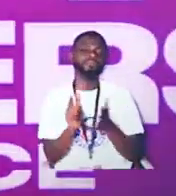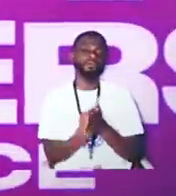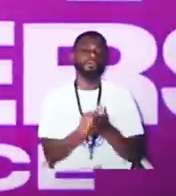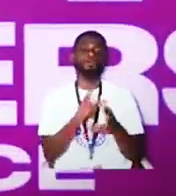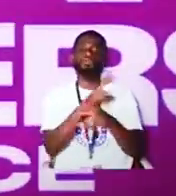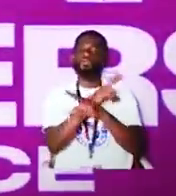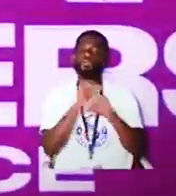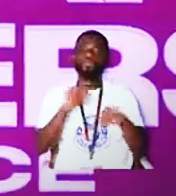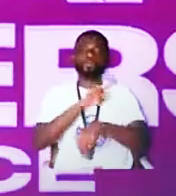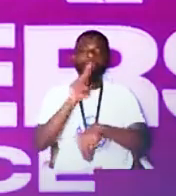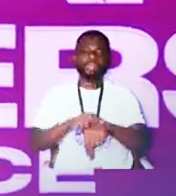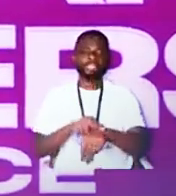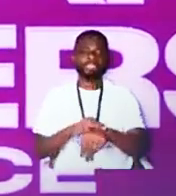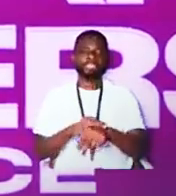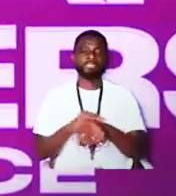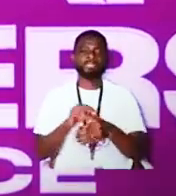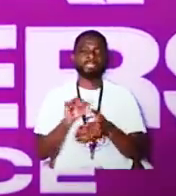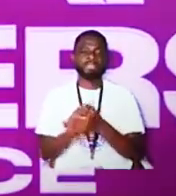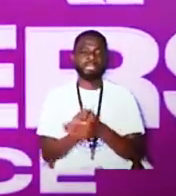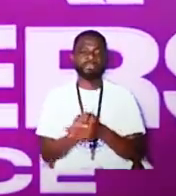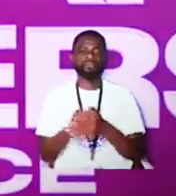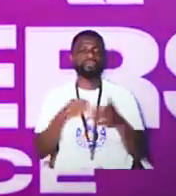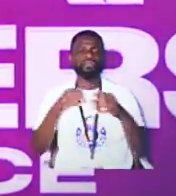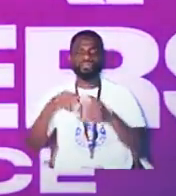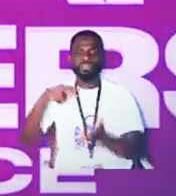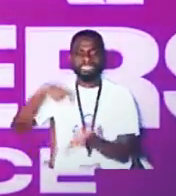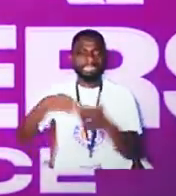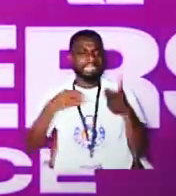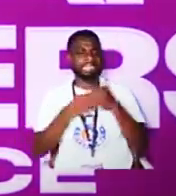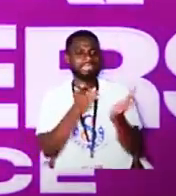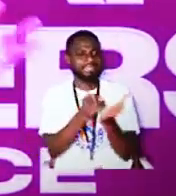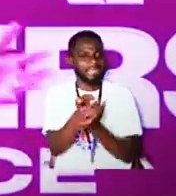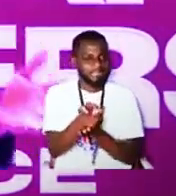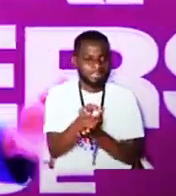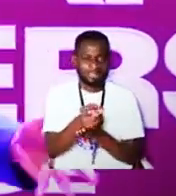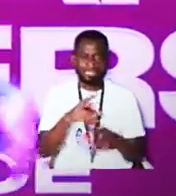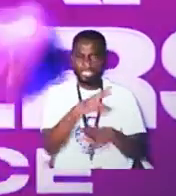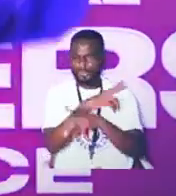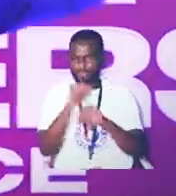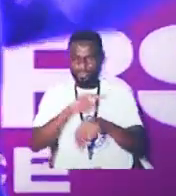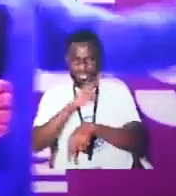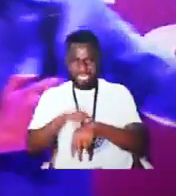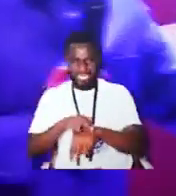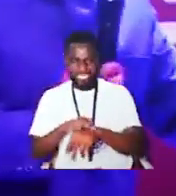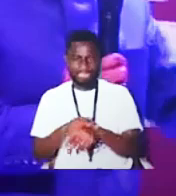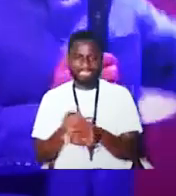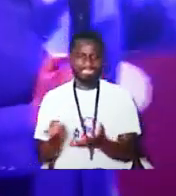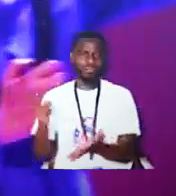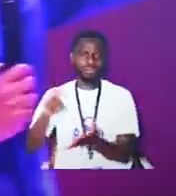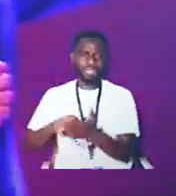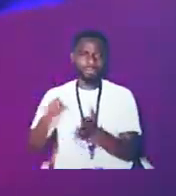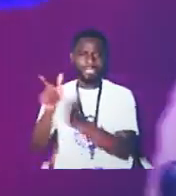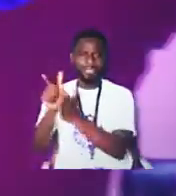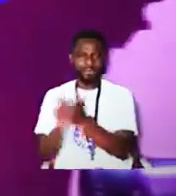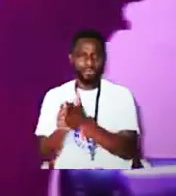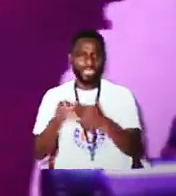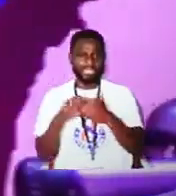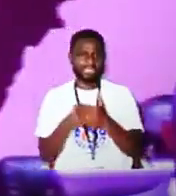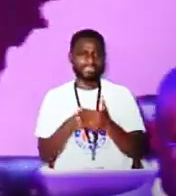nation that will raise law against honesty. No. There is no nation that will raise any law against